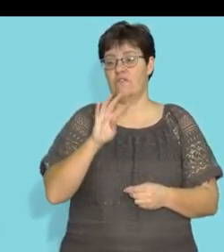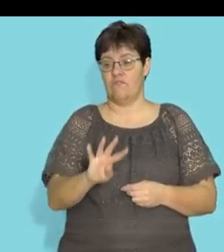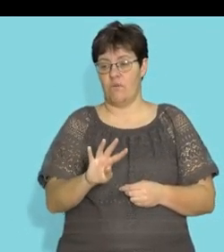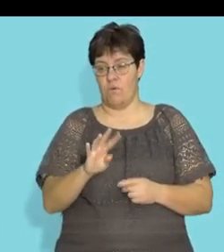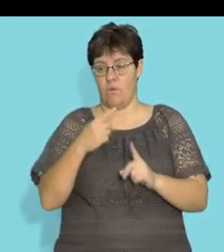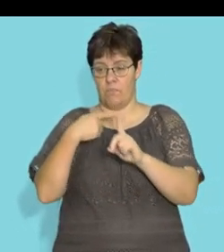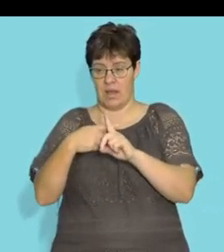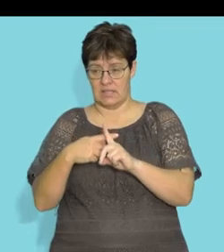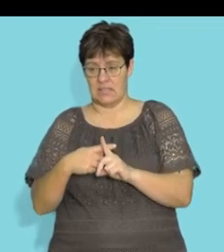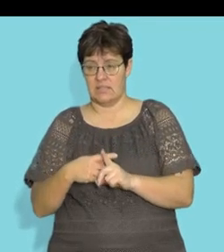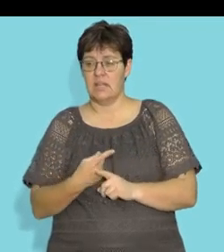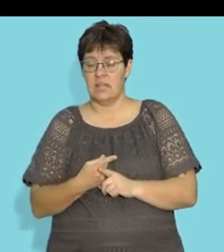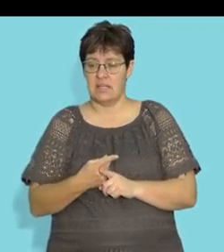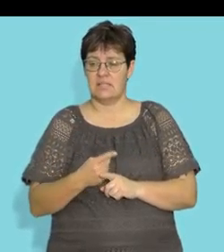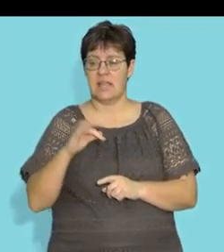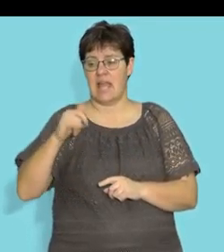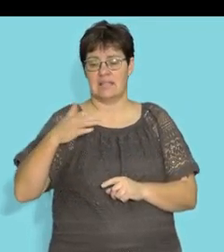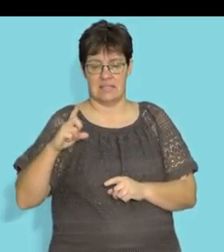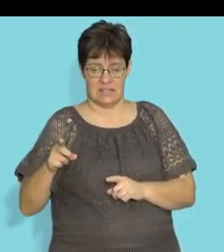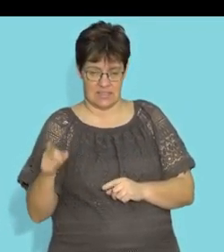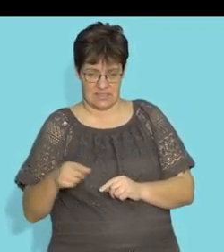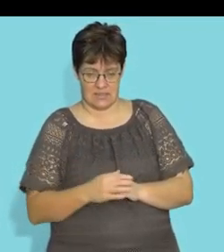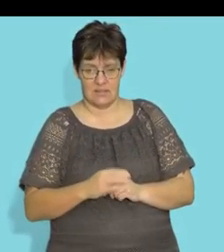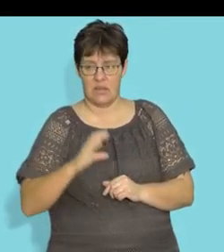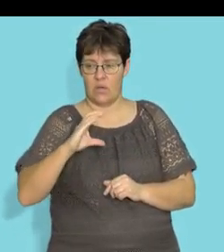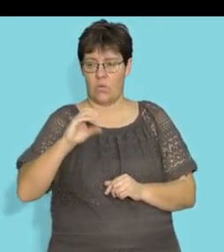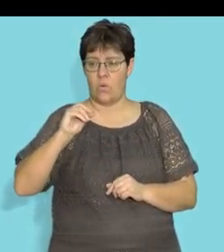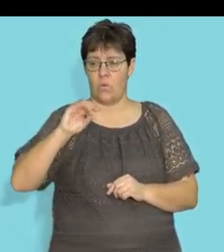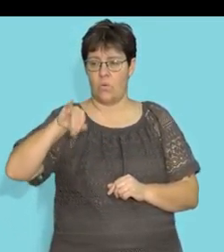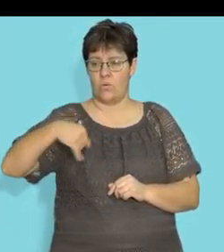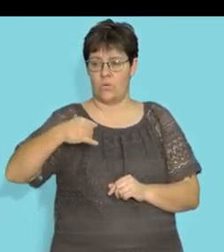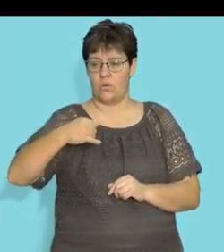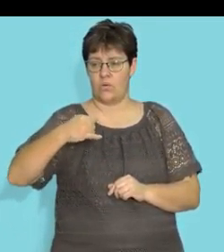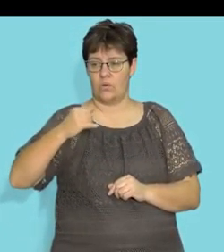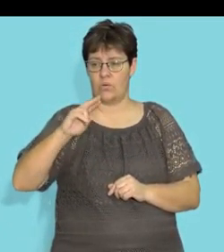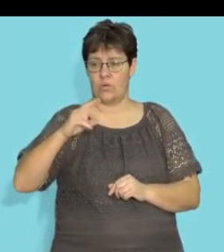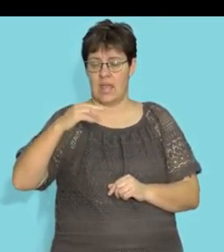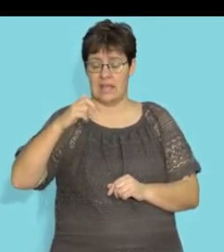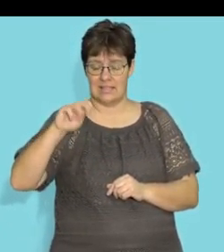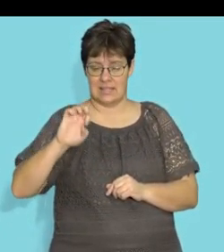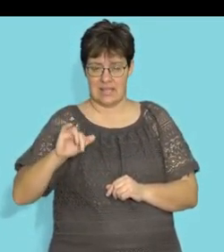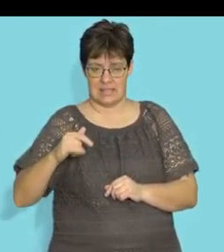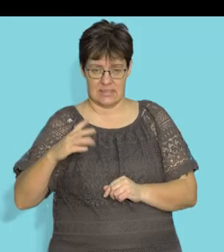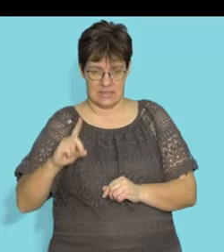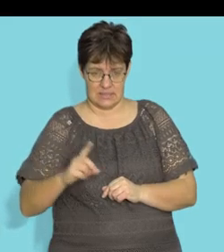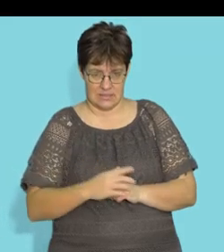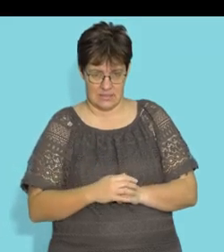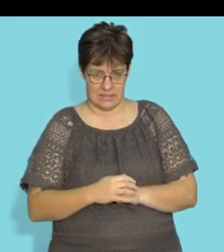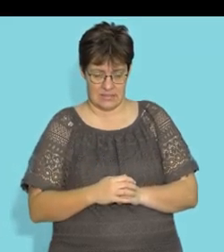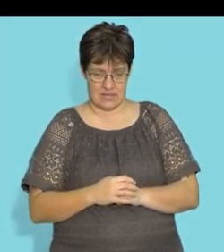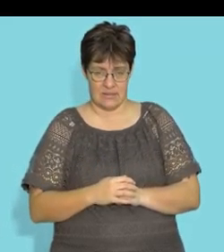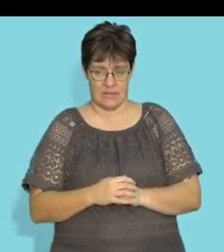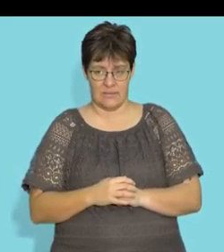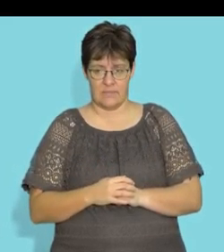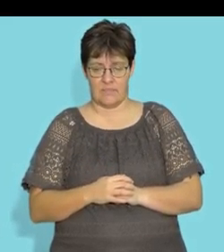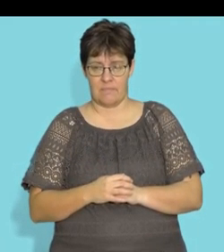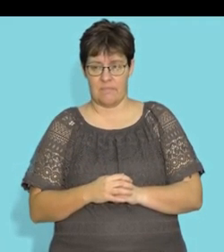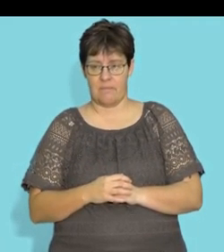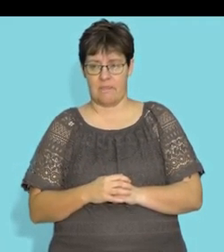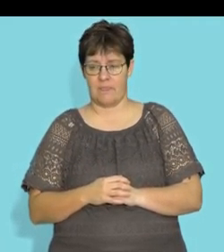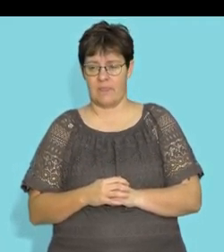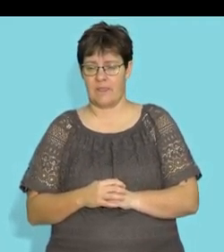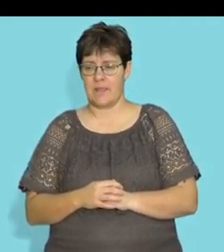pair there is water and hydroxide ions, and my second pair there is ammonium, which is